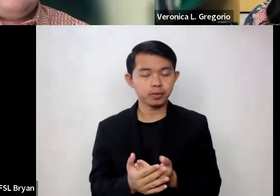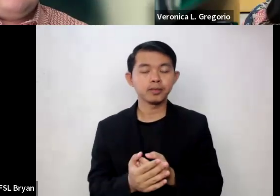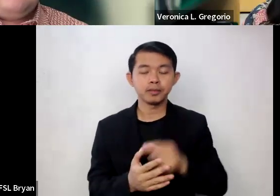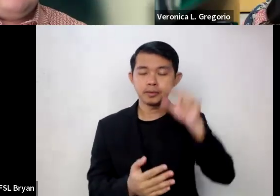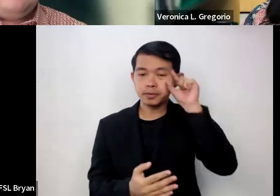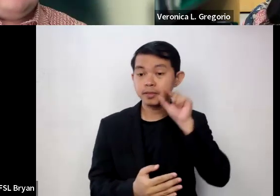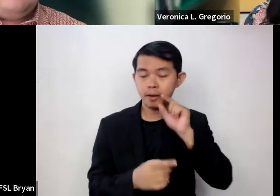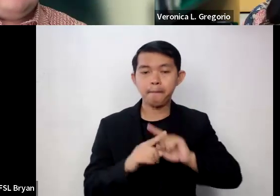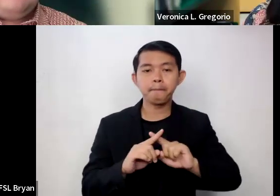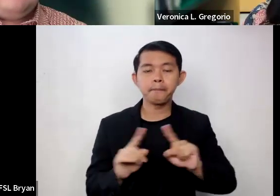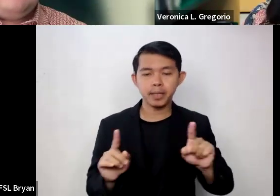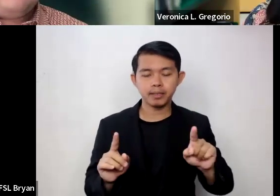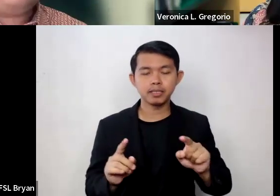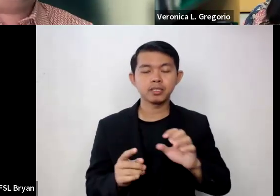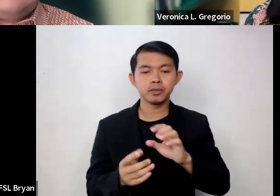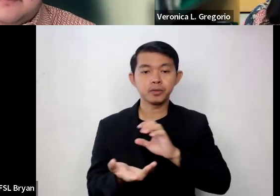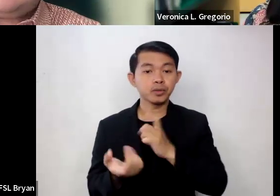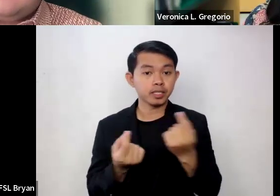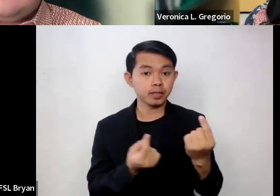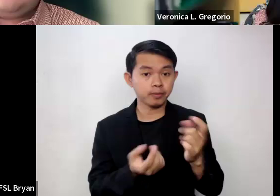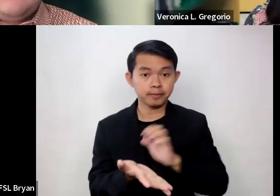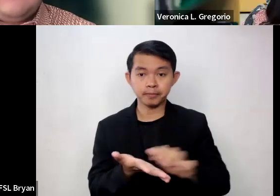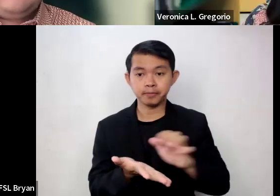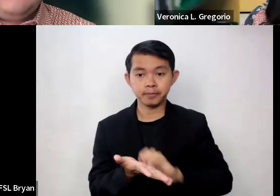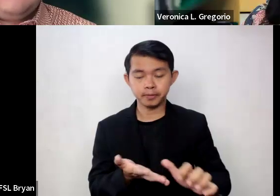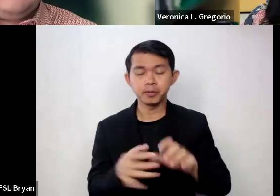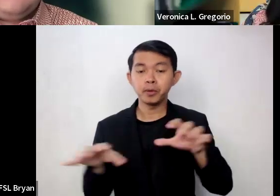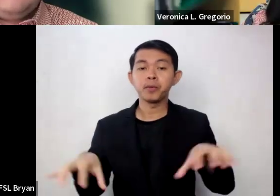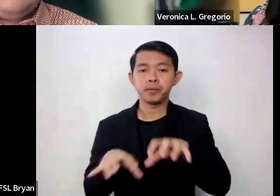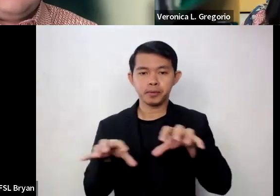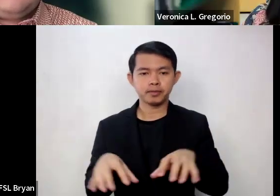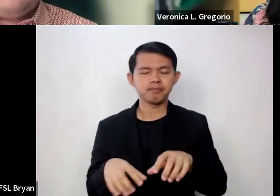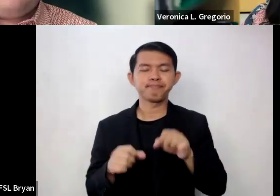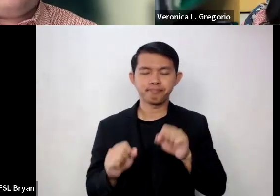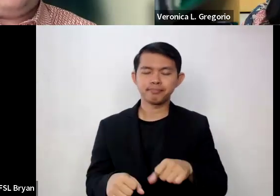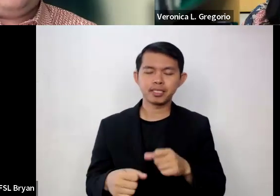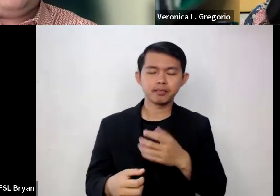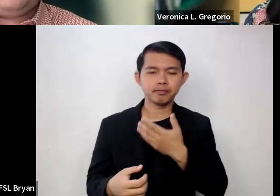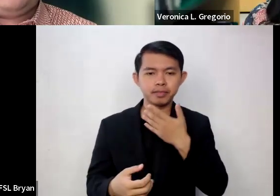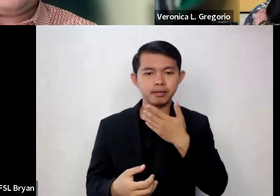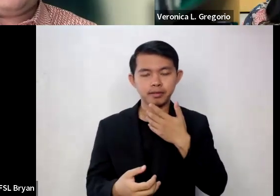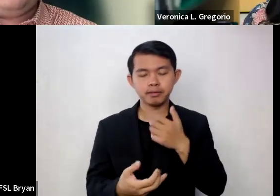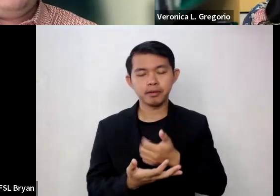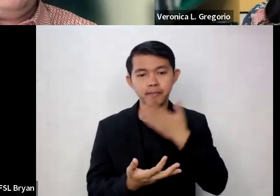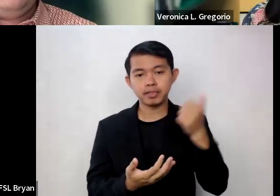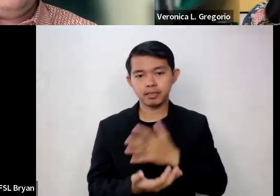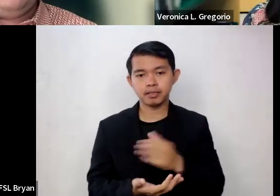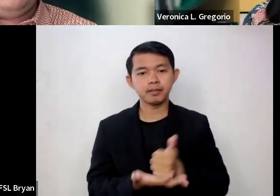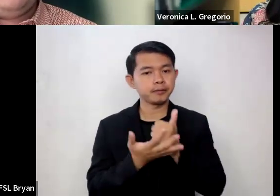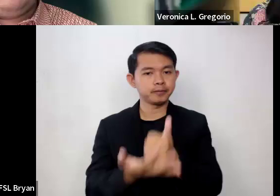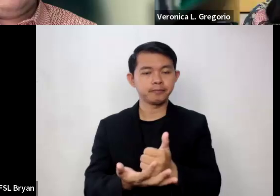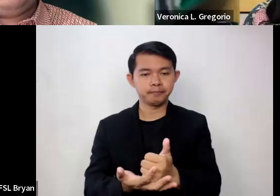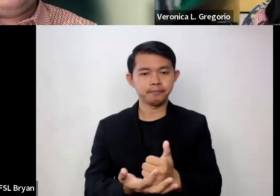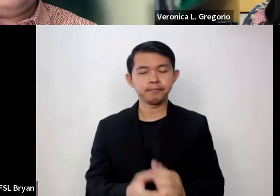is that kind of practice, no, it's useful, it's helpful for us, and it's productive. So I